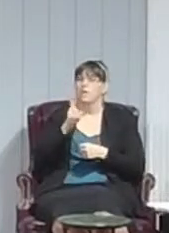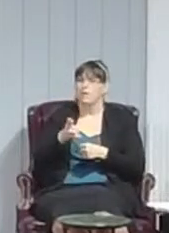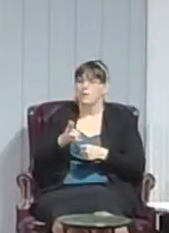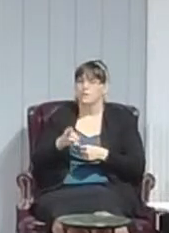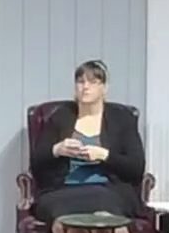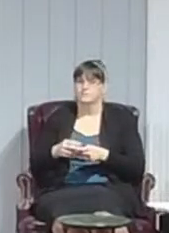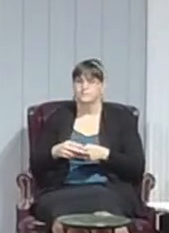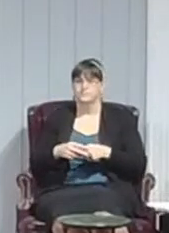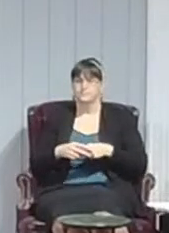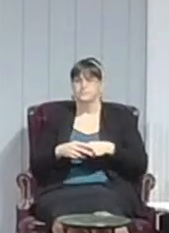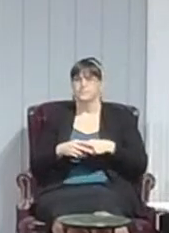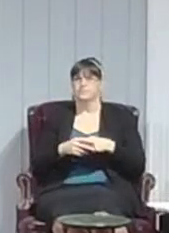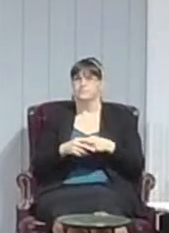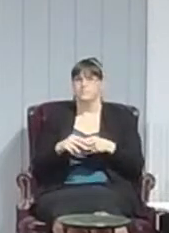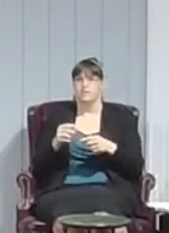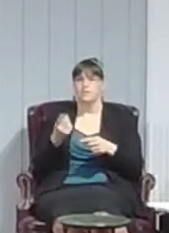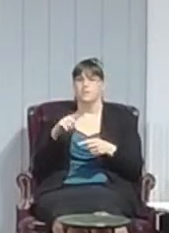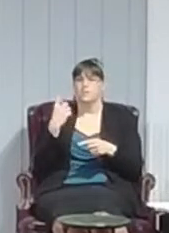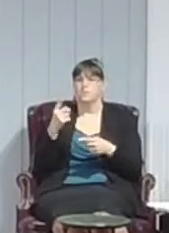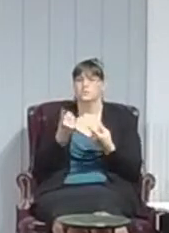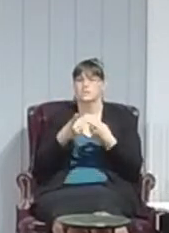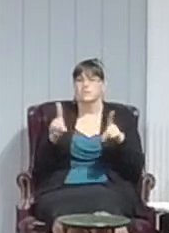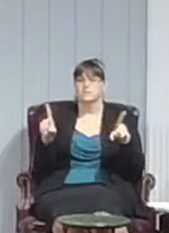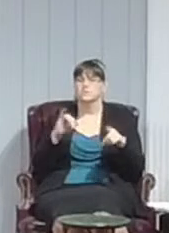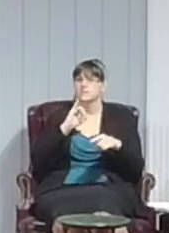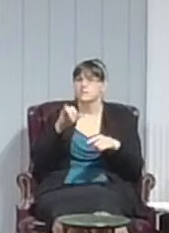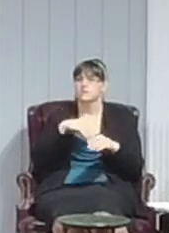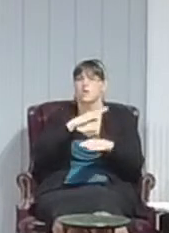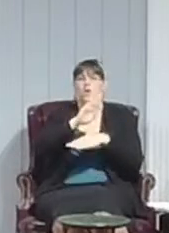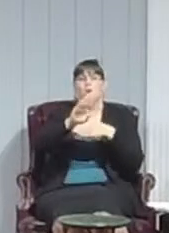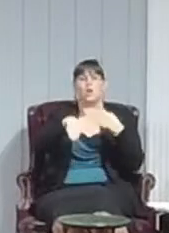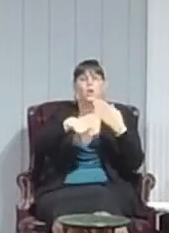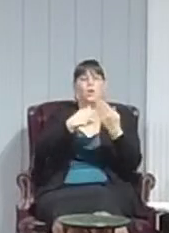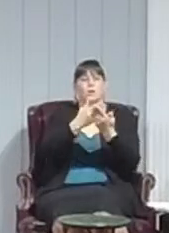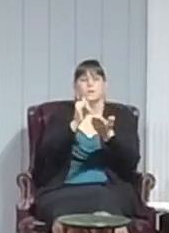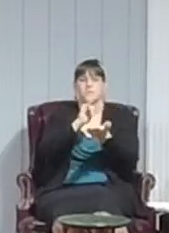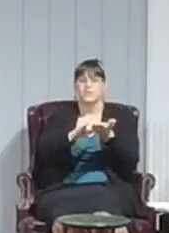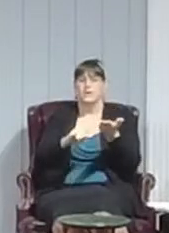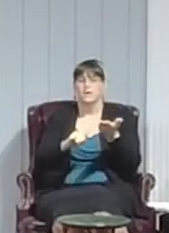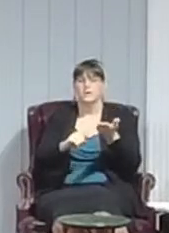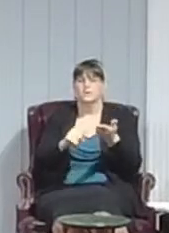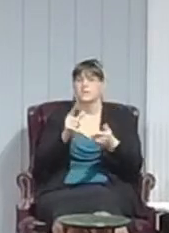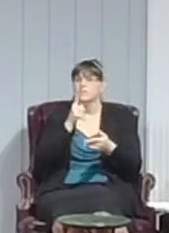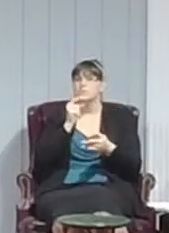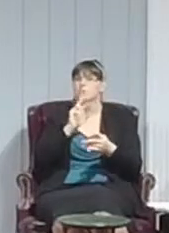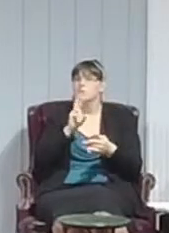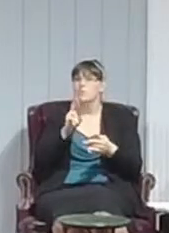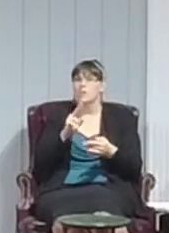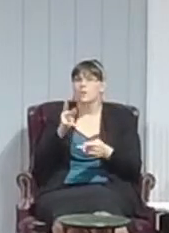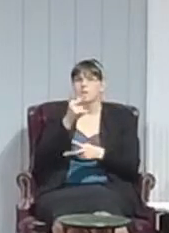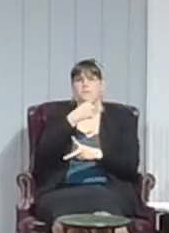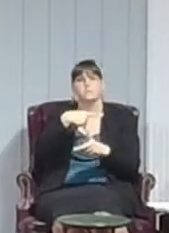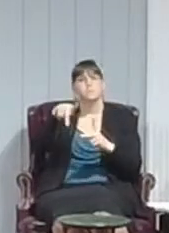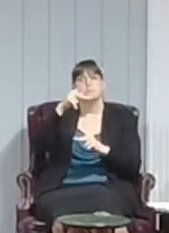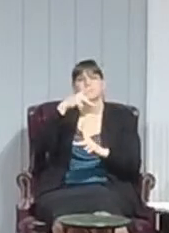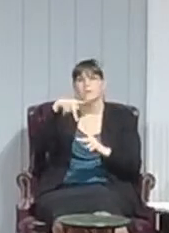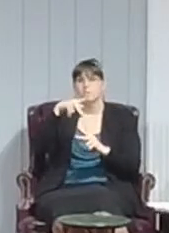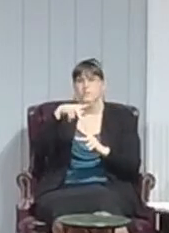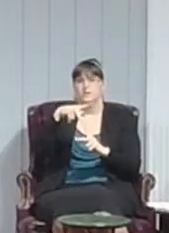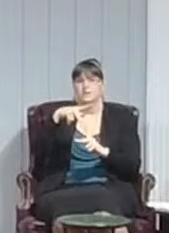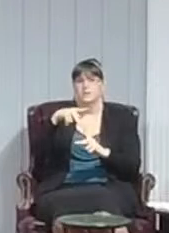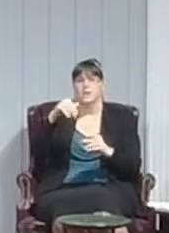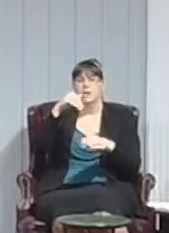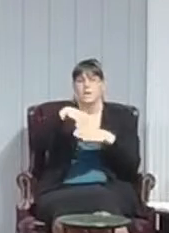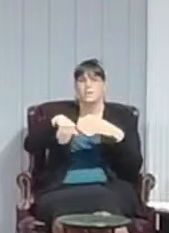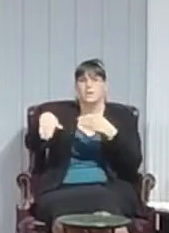retain your personalities. The only difference is that in heaven, all of those are perfected. And then when it is in the